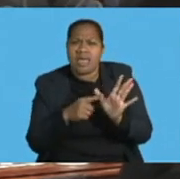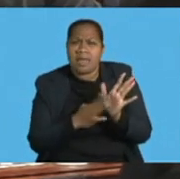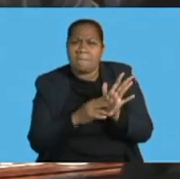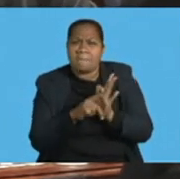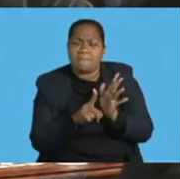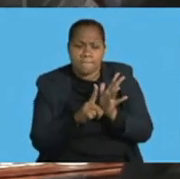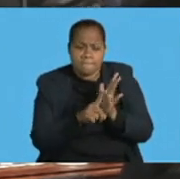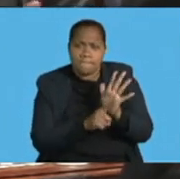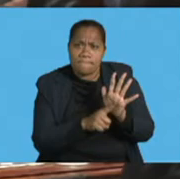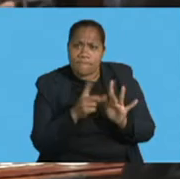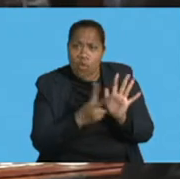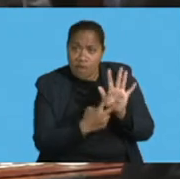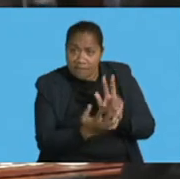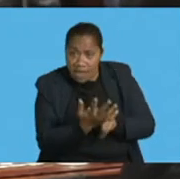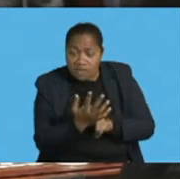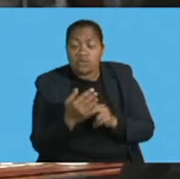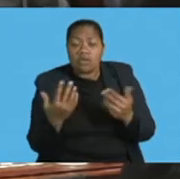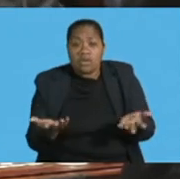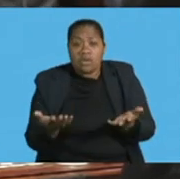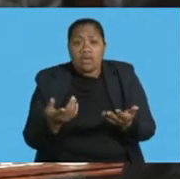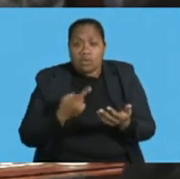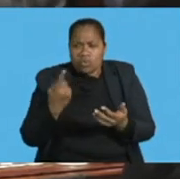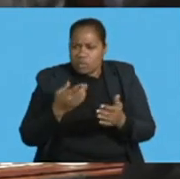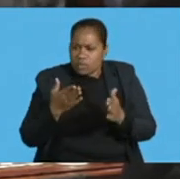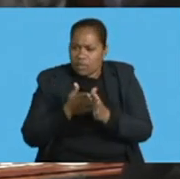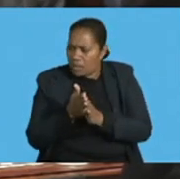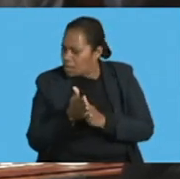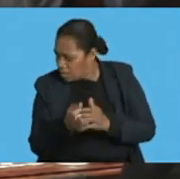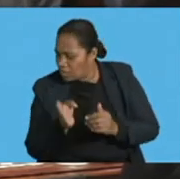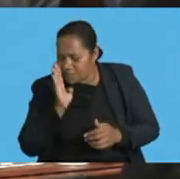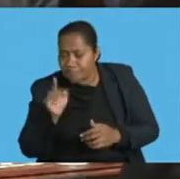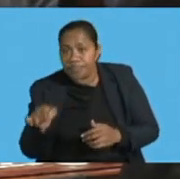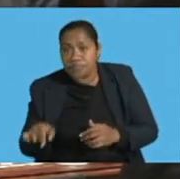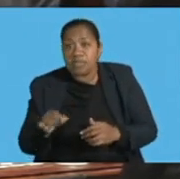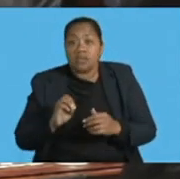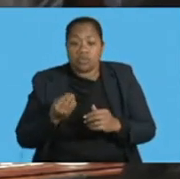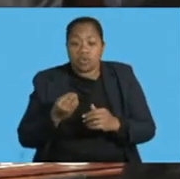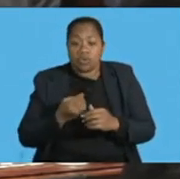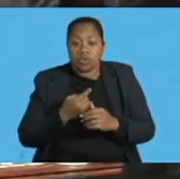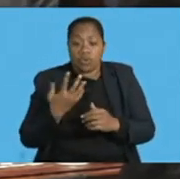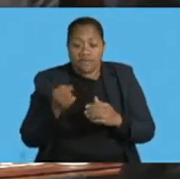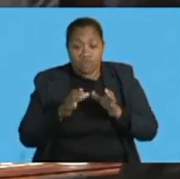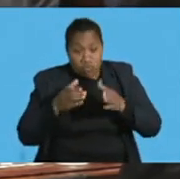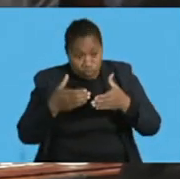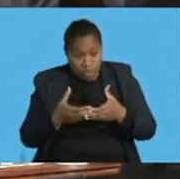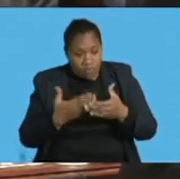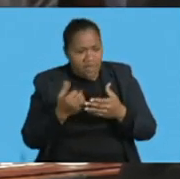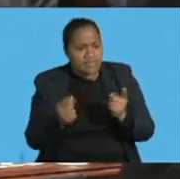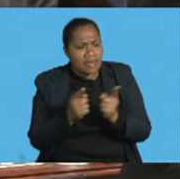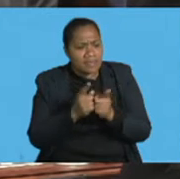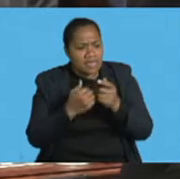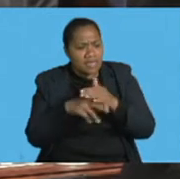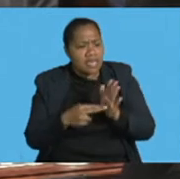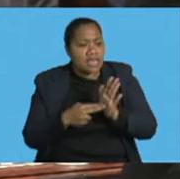there was a visit by the parliamentary group which had a meeting in Nandi. And